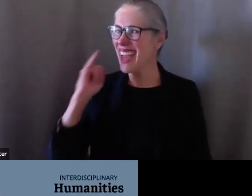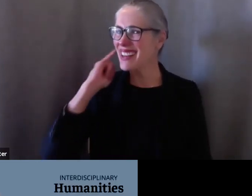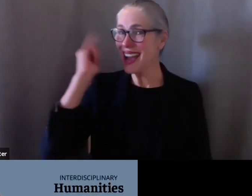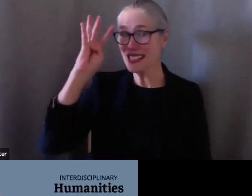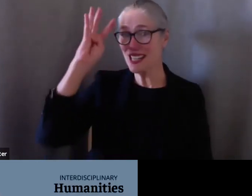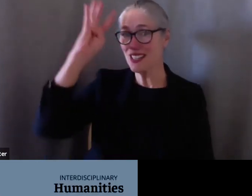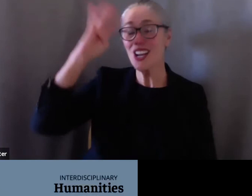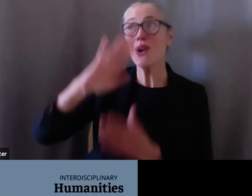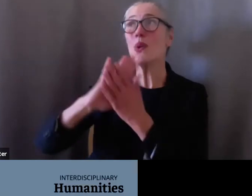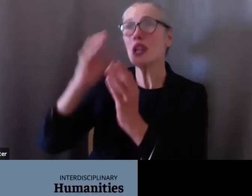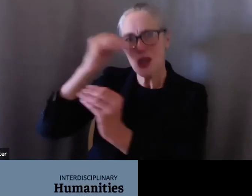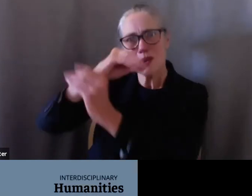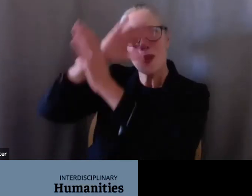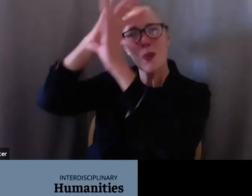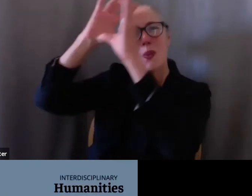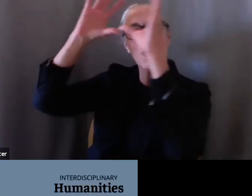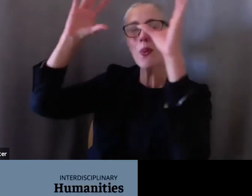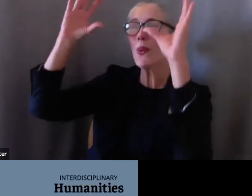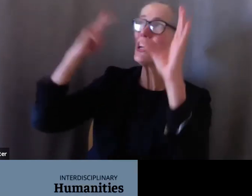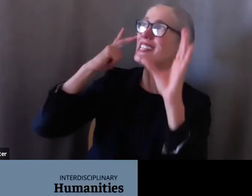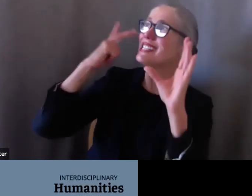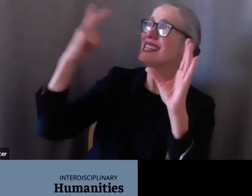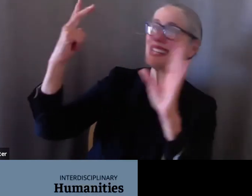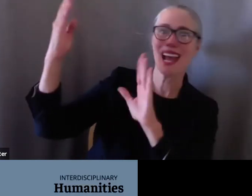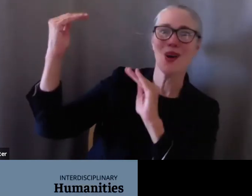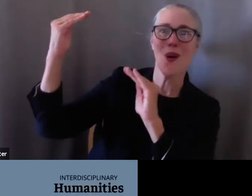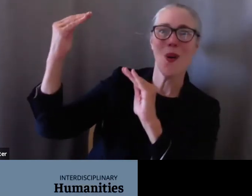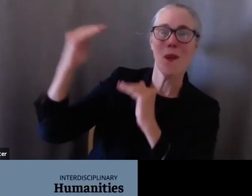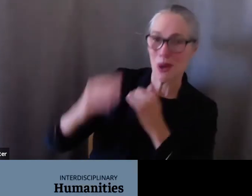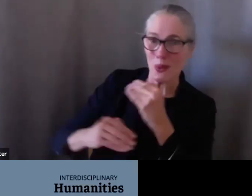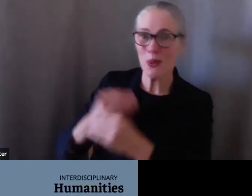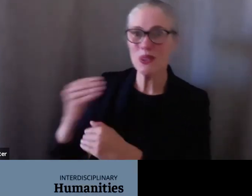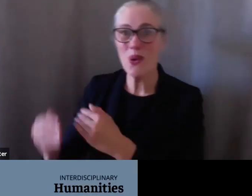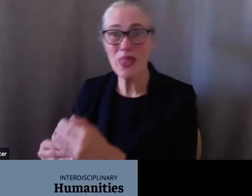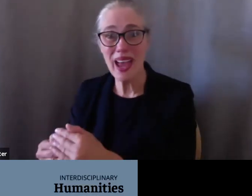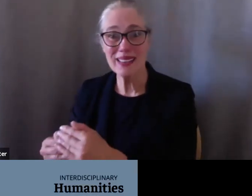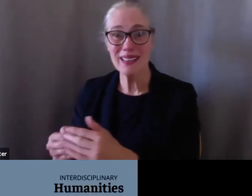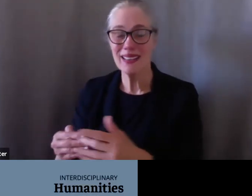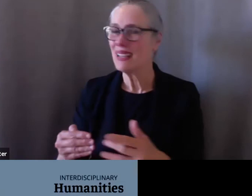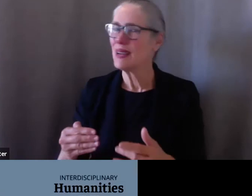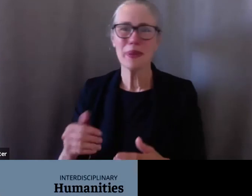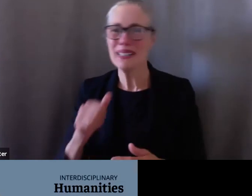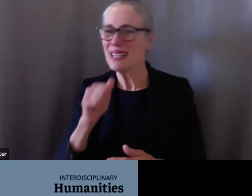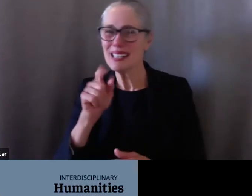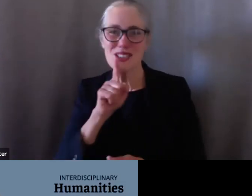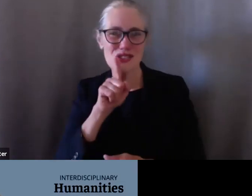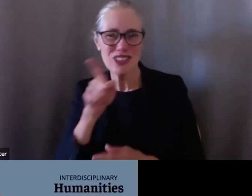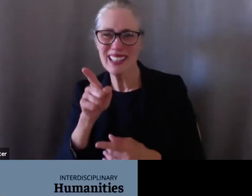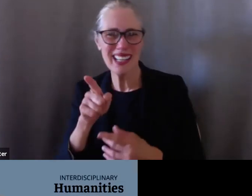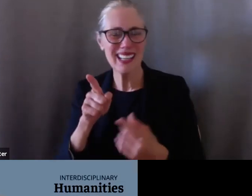which, we as creative individuals still have ways of influencing the public sphere, of